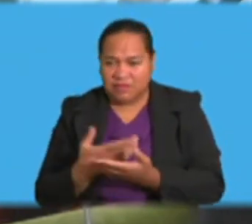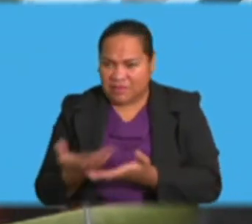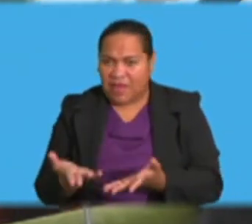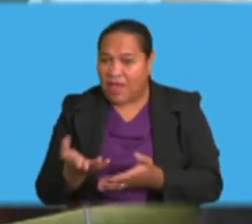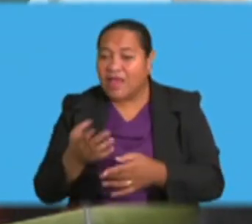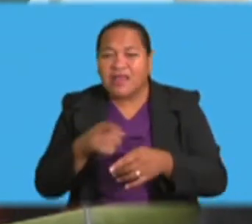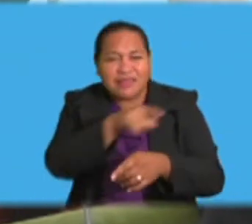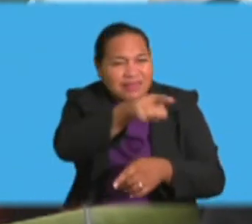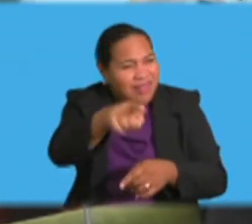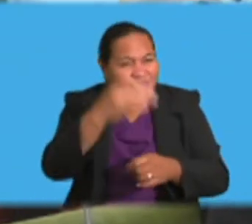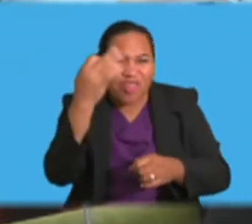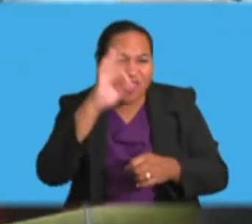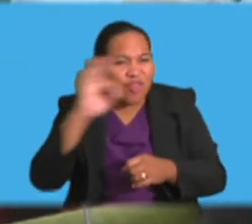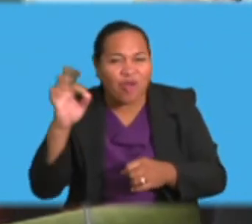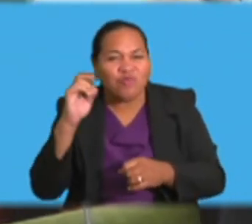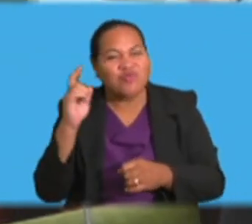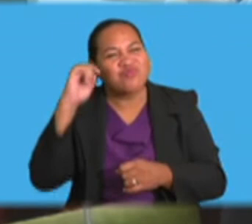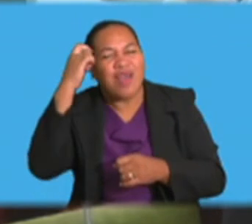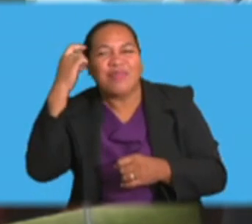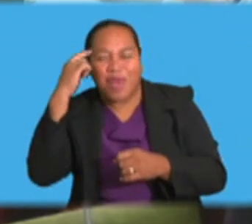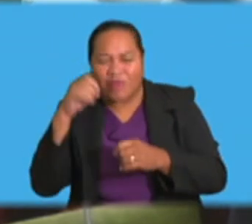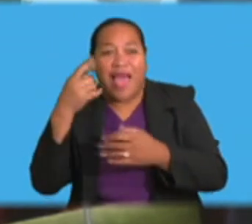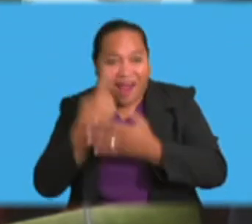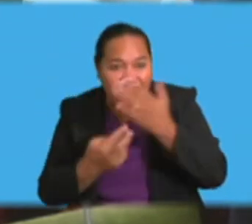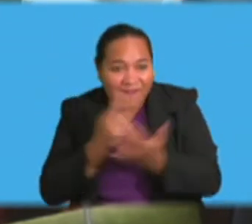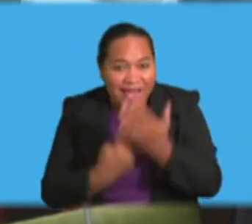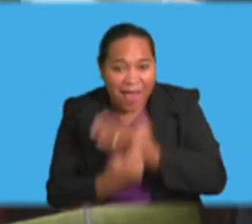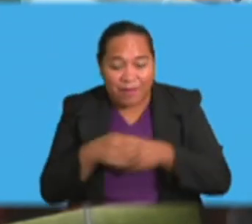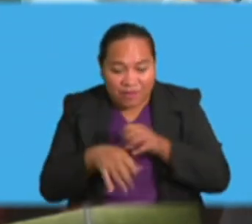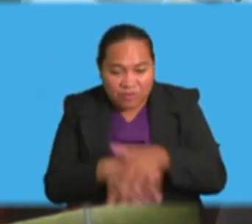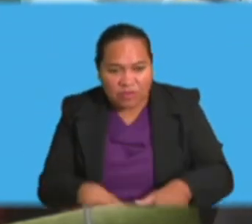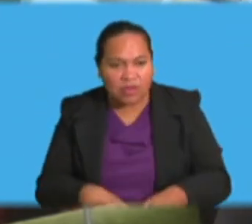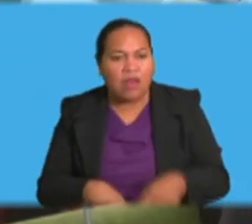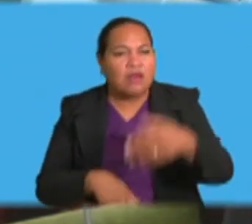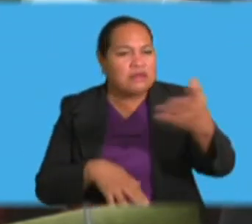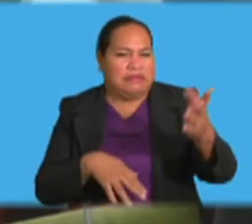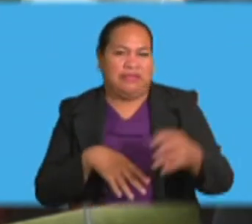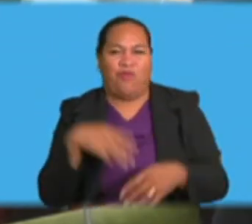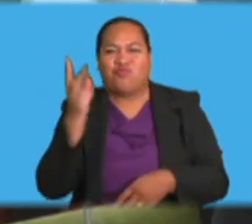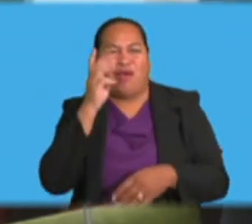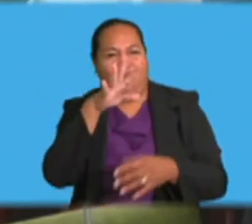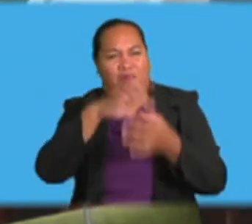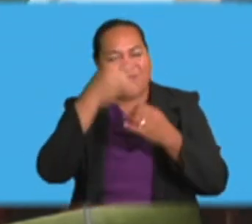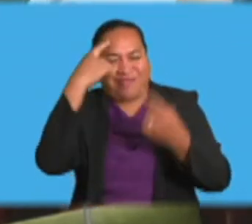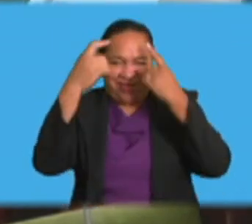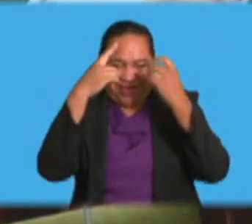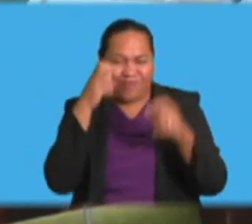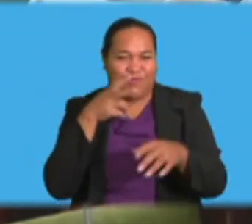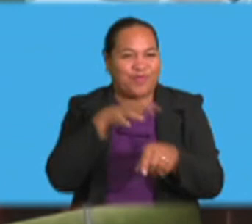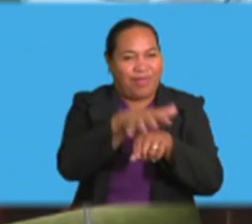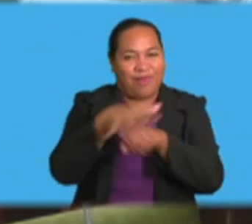happening downstream. They're simply going and actually making all these, very wild allegations, not thinking